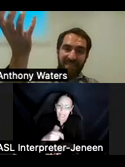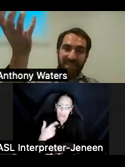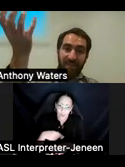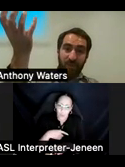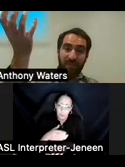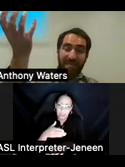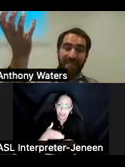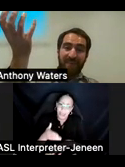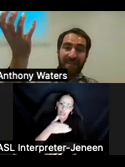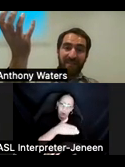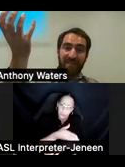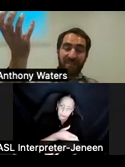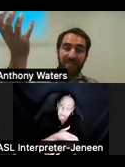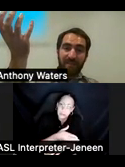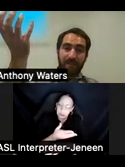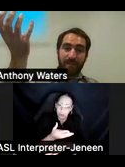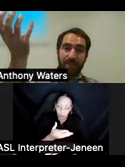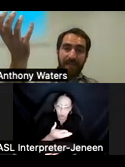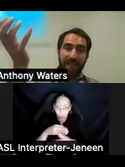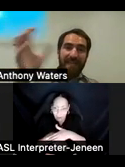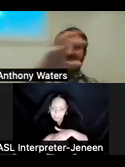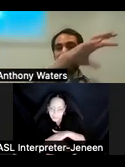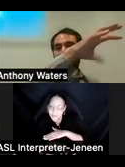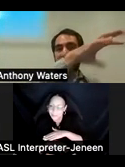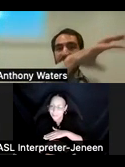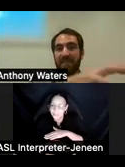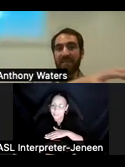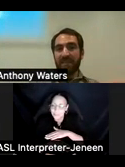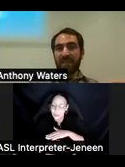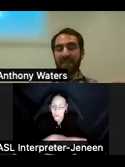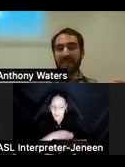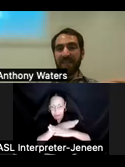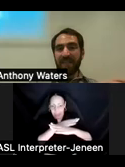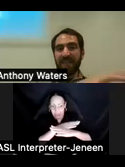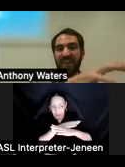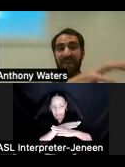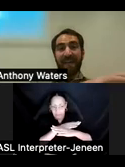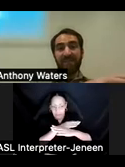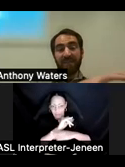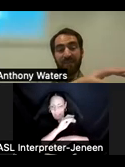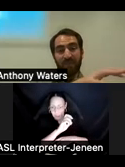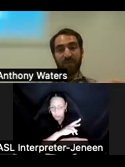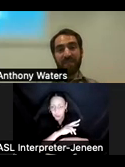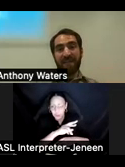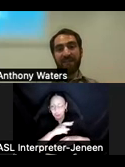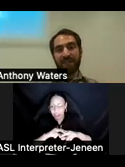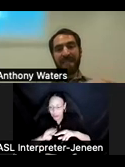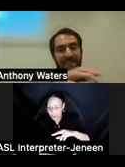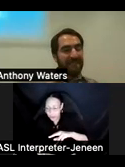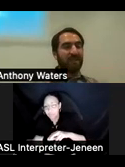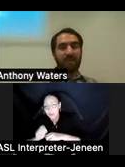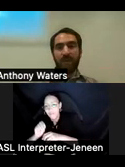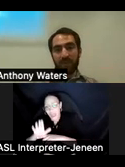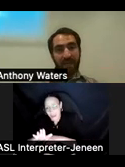access to those protective factors and decrease the effect of those risk factors.